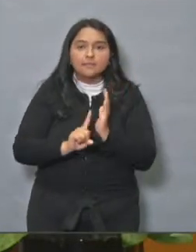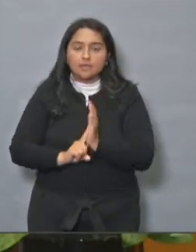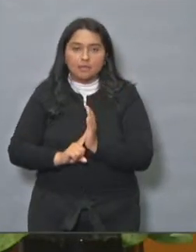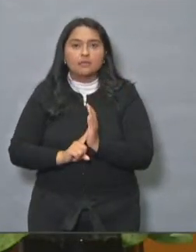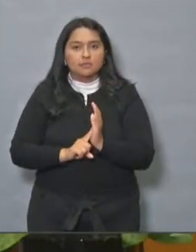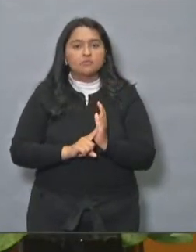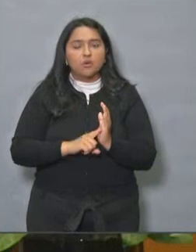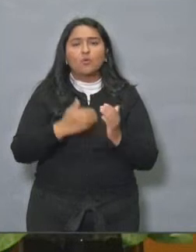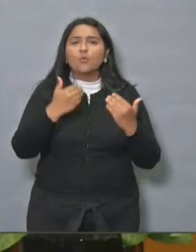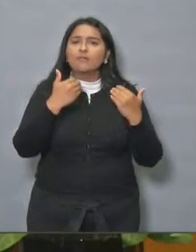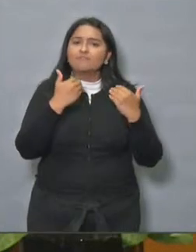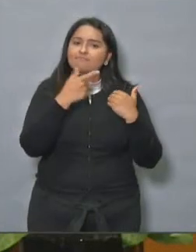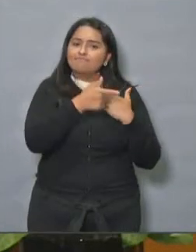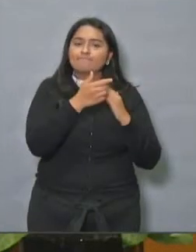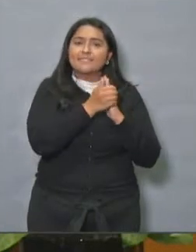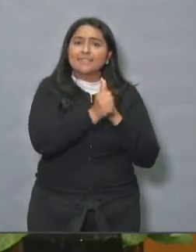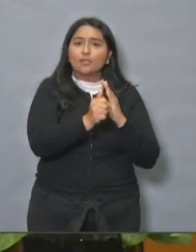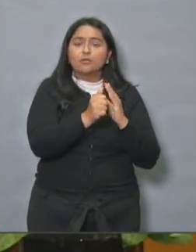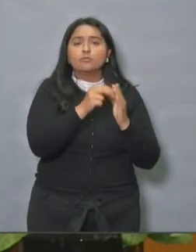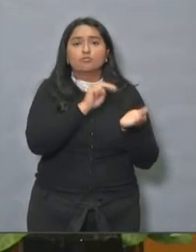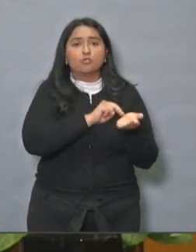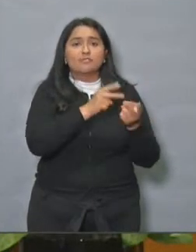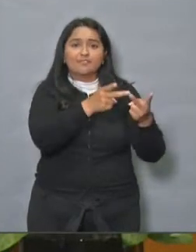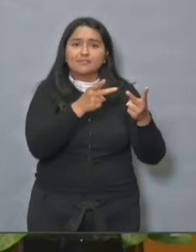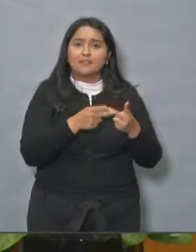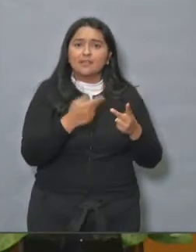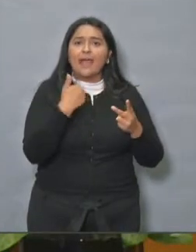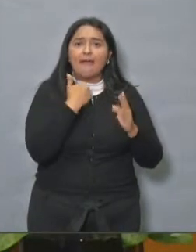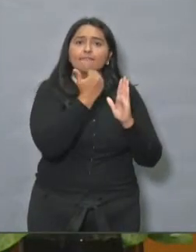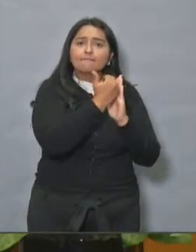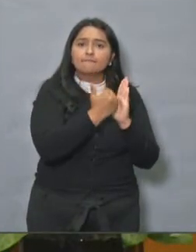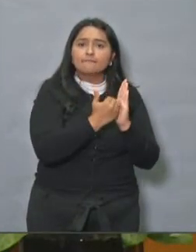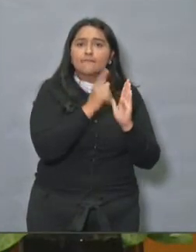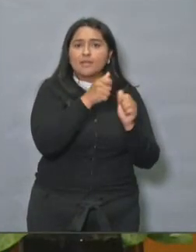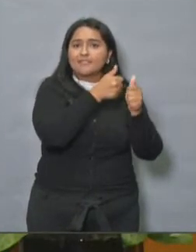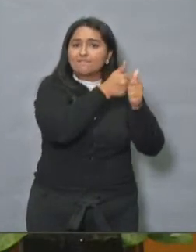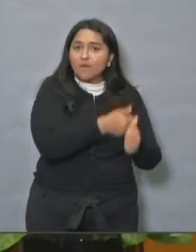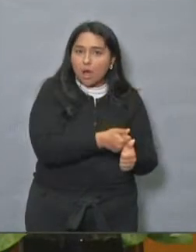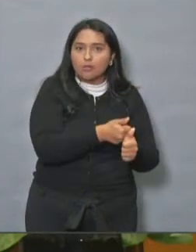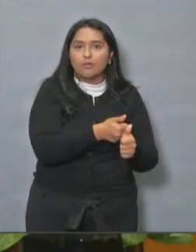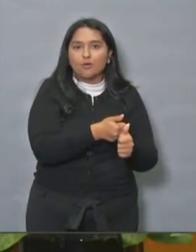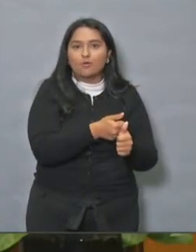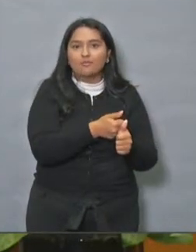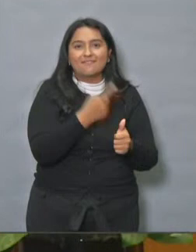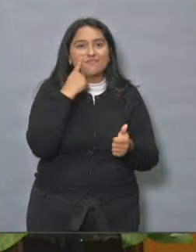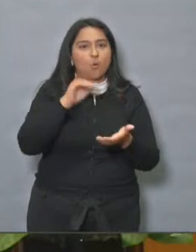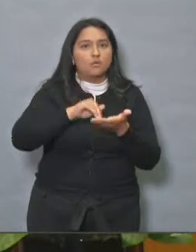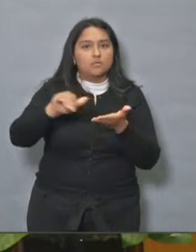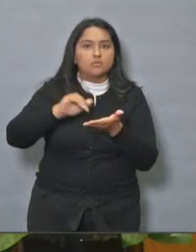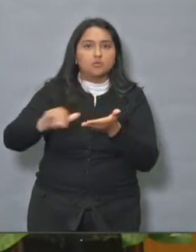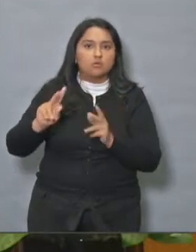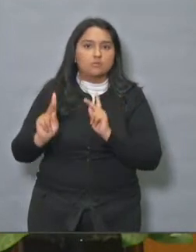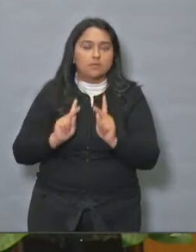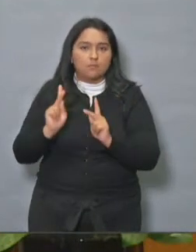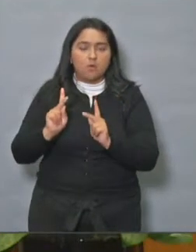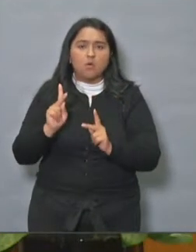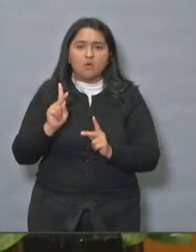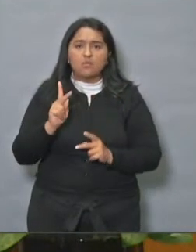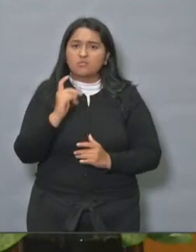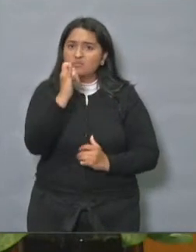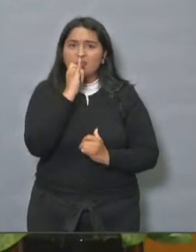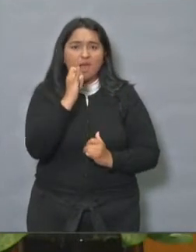facility has to adhere to in order to do their discharges. So we too are saddened when we hear